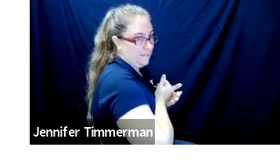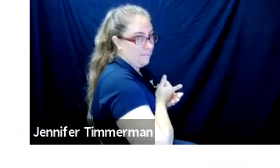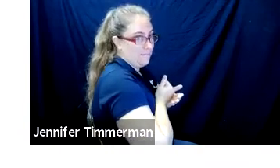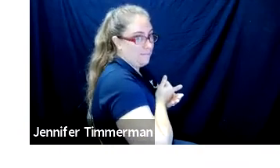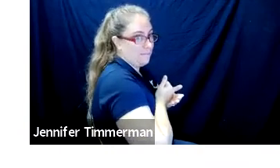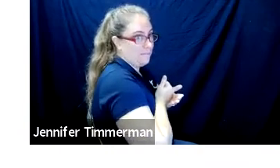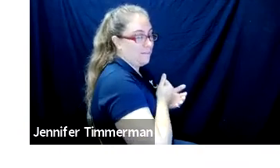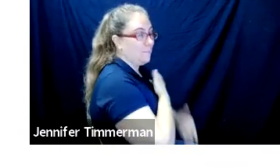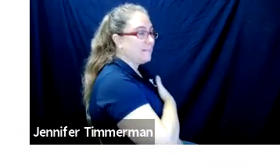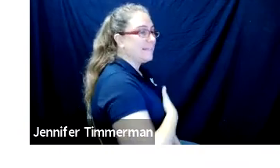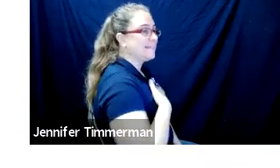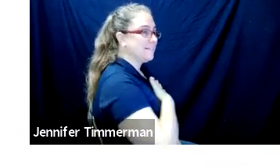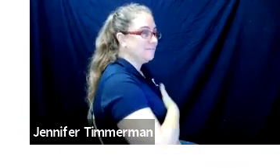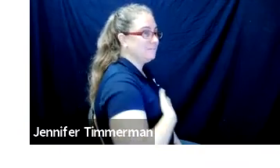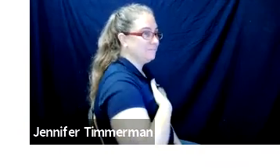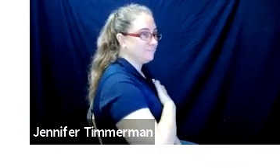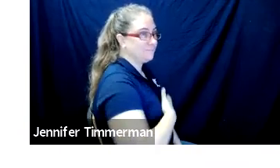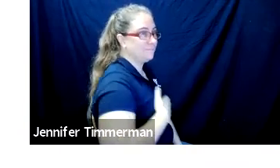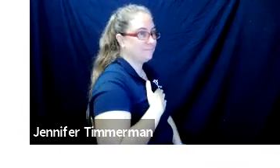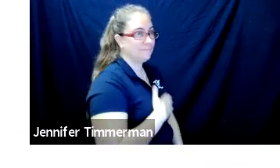me, please.